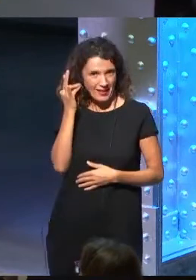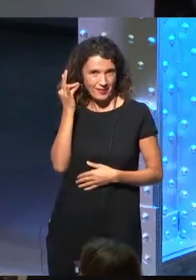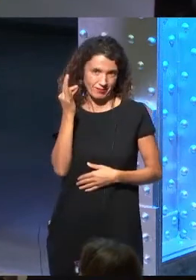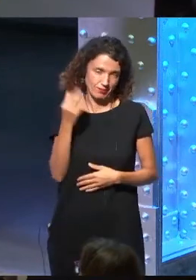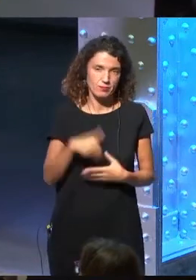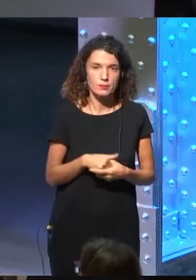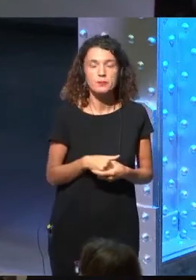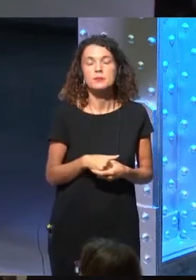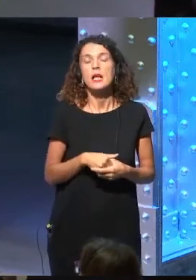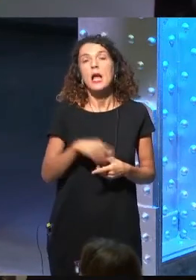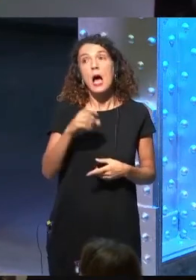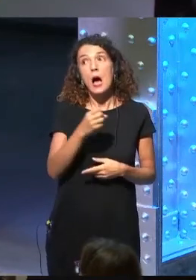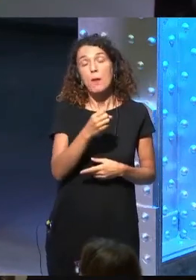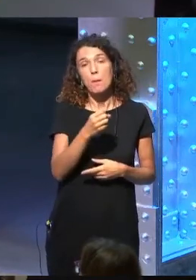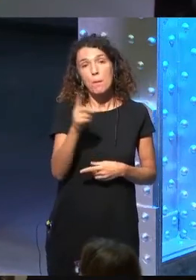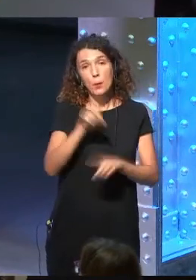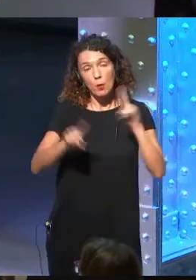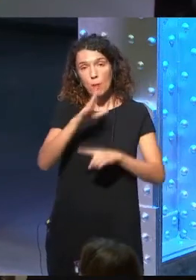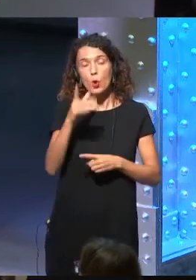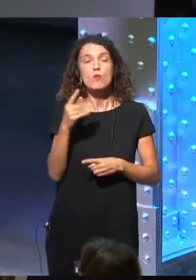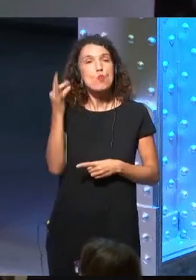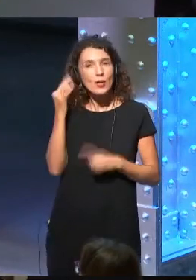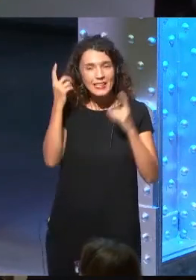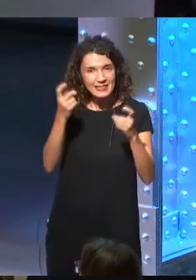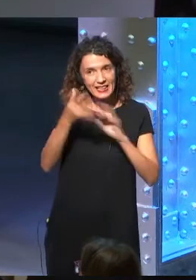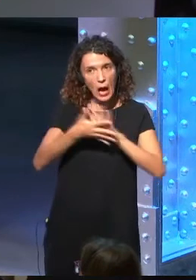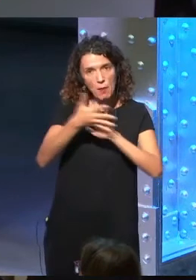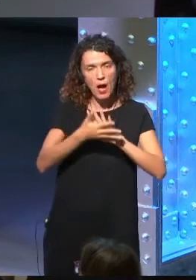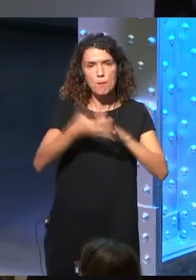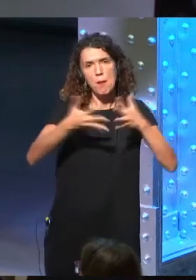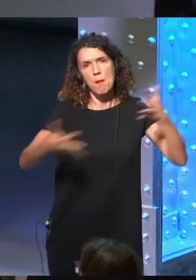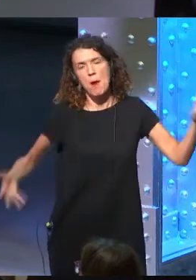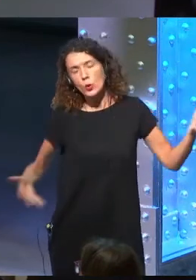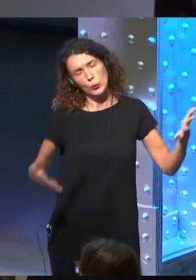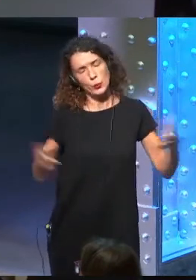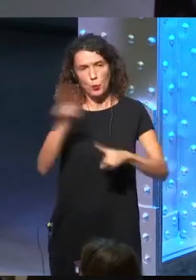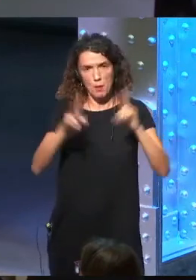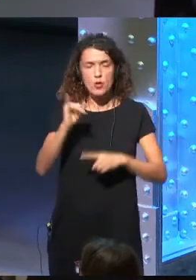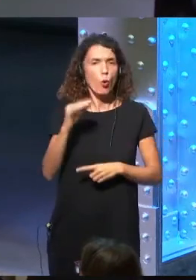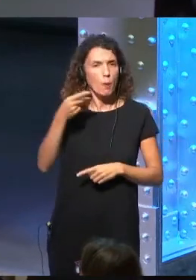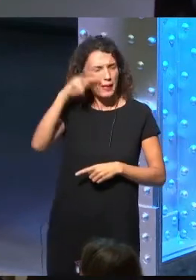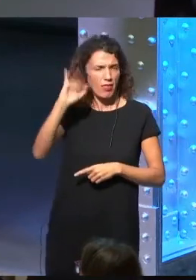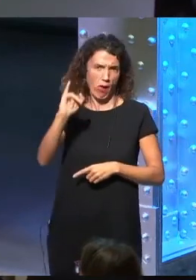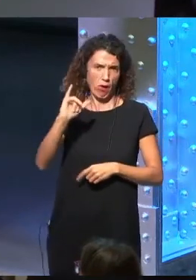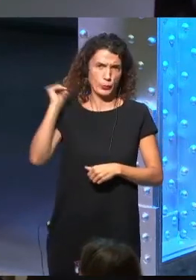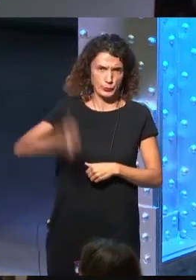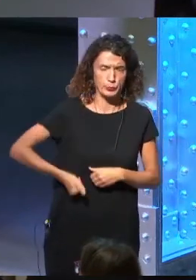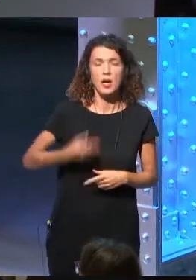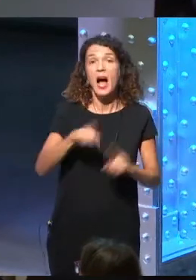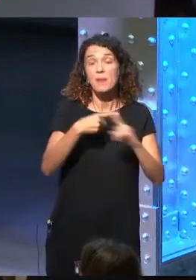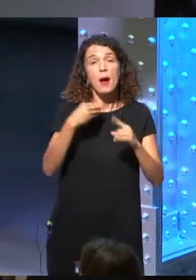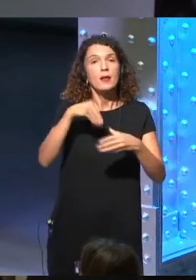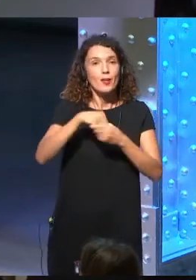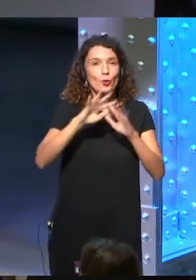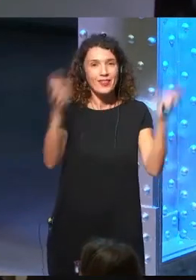widely? Now, I have some experience of that on the internet, especially on Twitter, and I've got